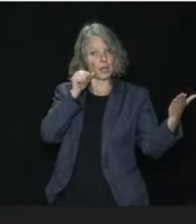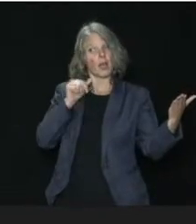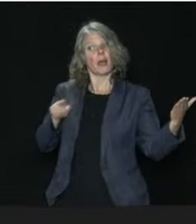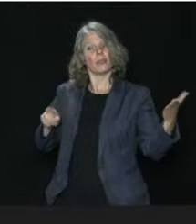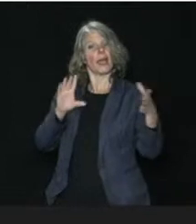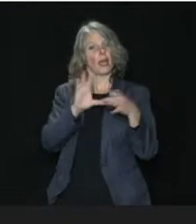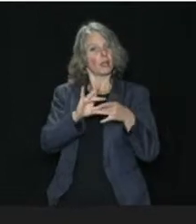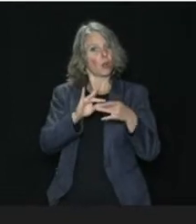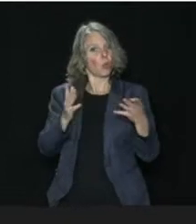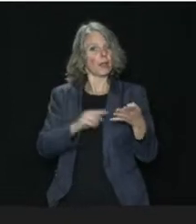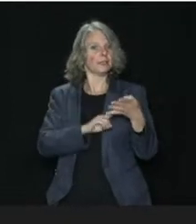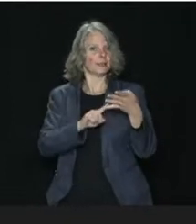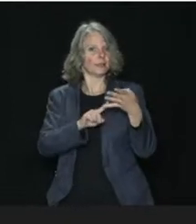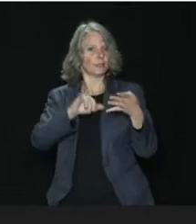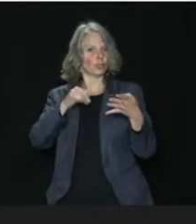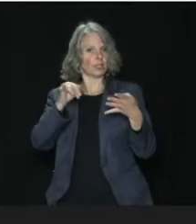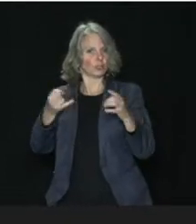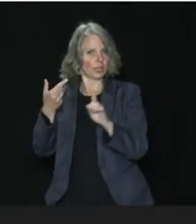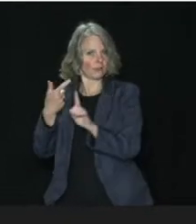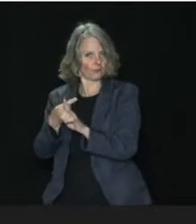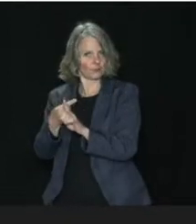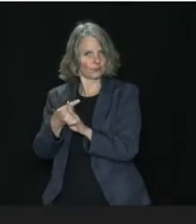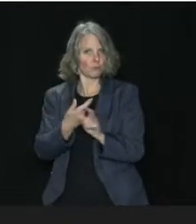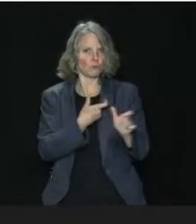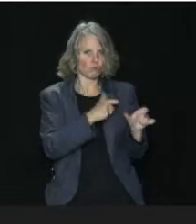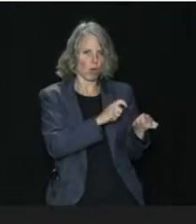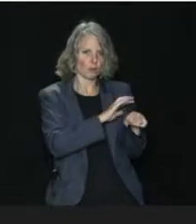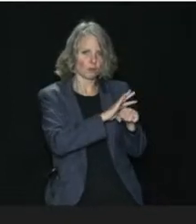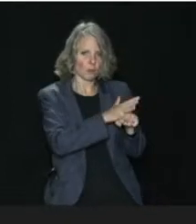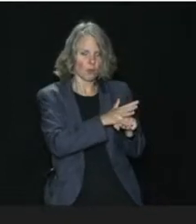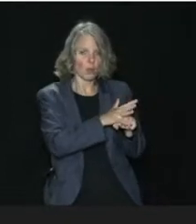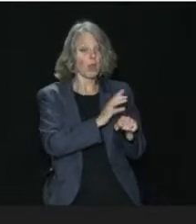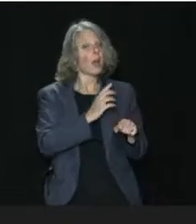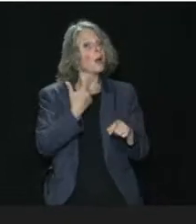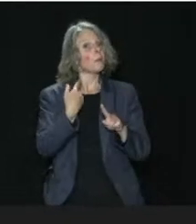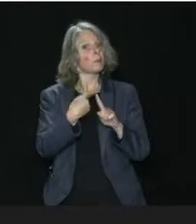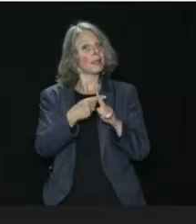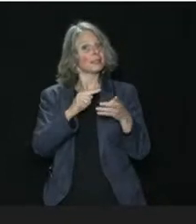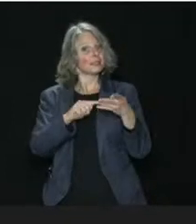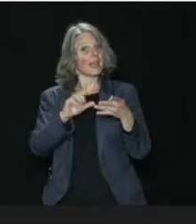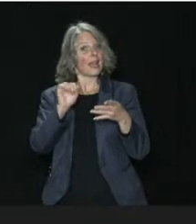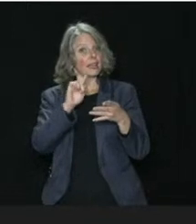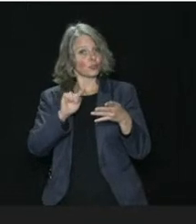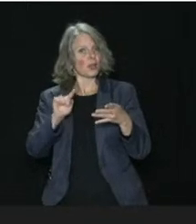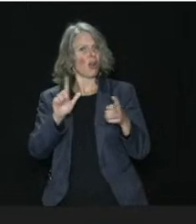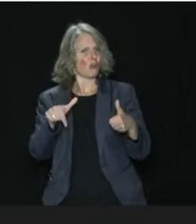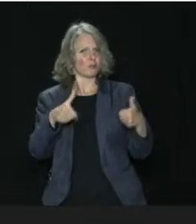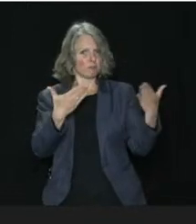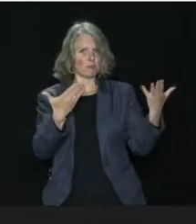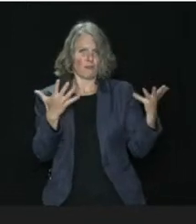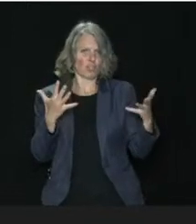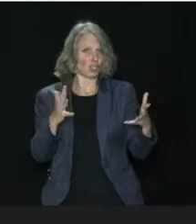of the Janssen vaccine, but they also made statements on AstraZeneca and the others. So that is clear.